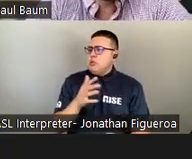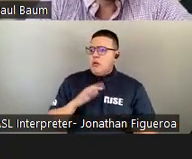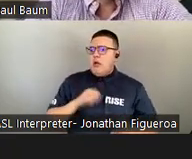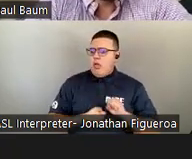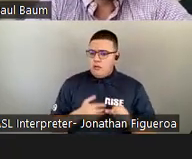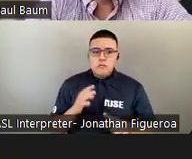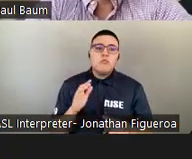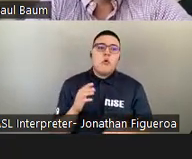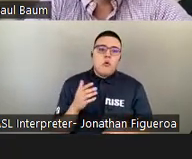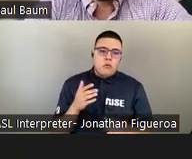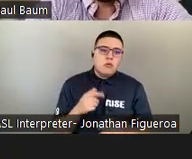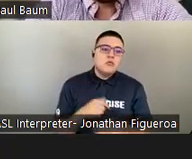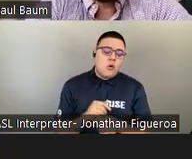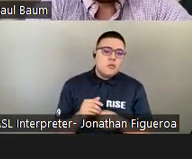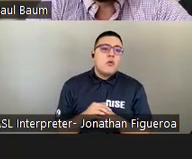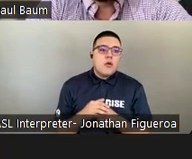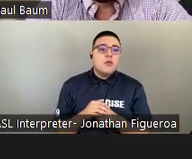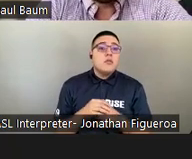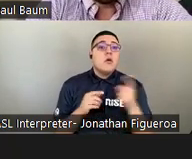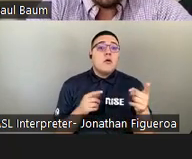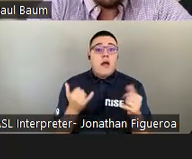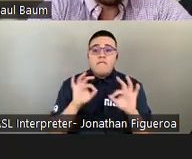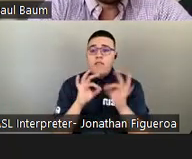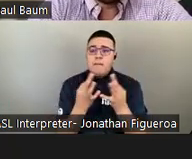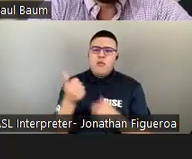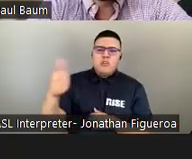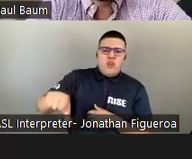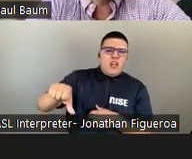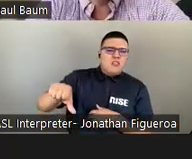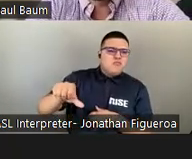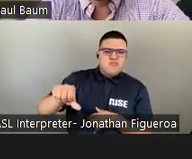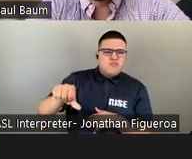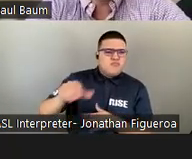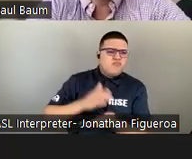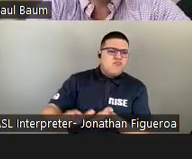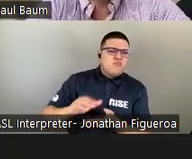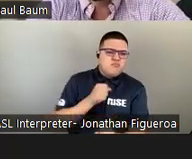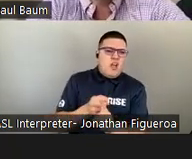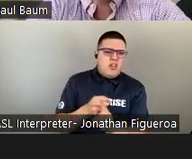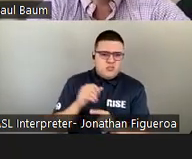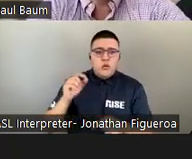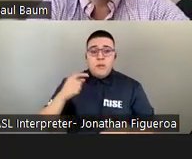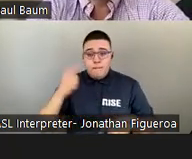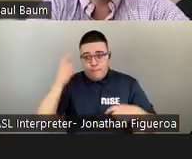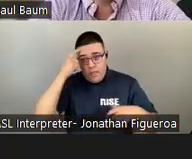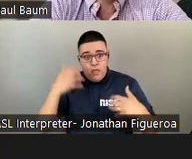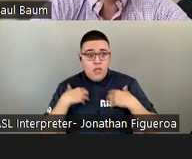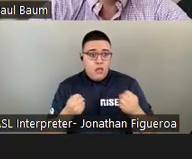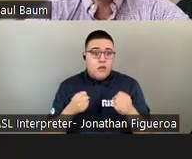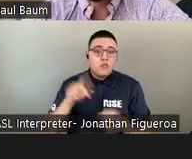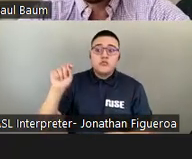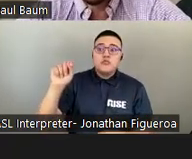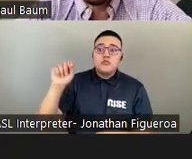rejection. Impacts on LGBTQ+ youth mental health. And this is partly from the Trevor Project and partly from